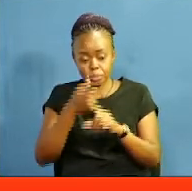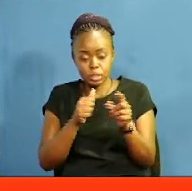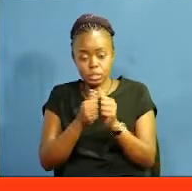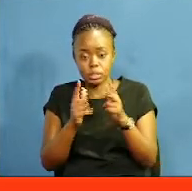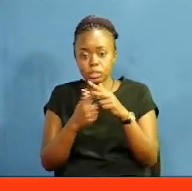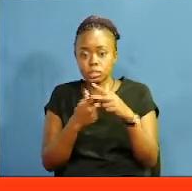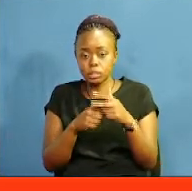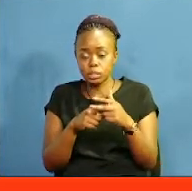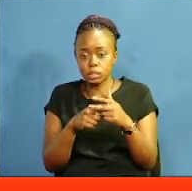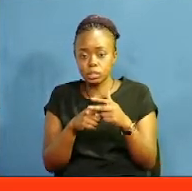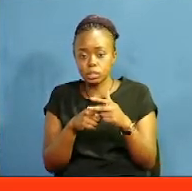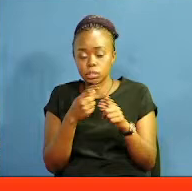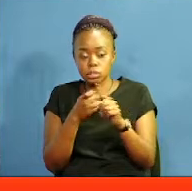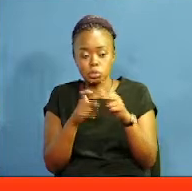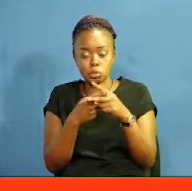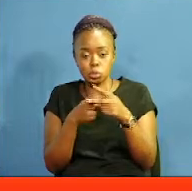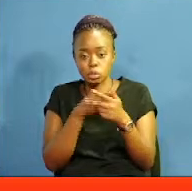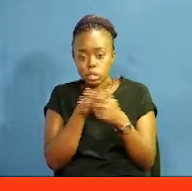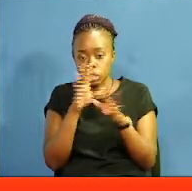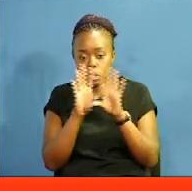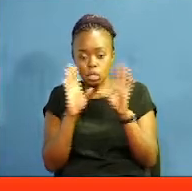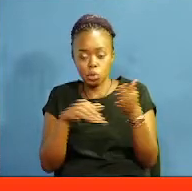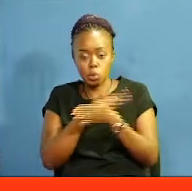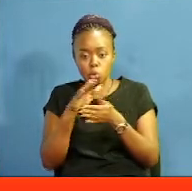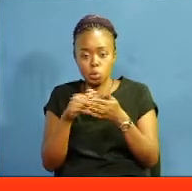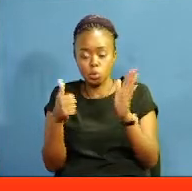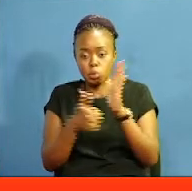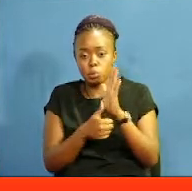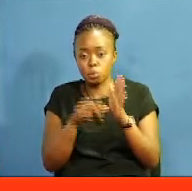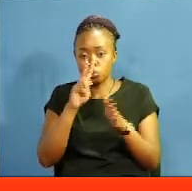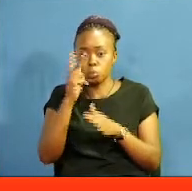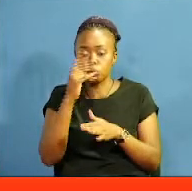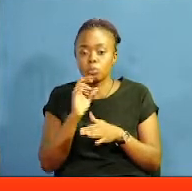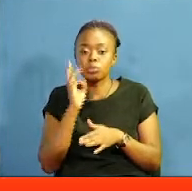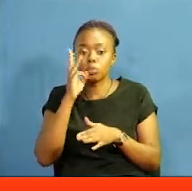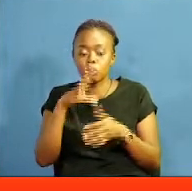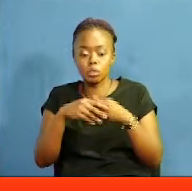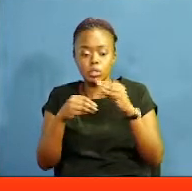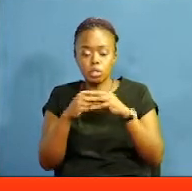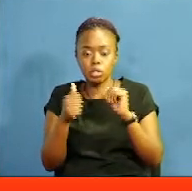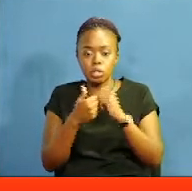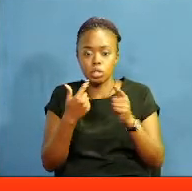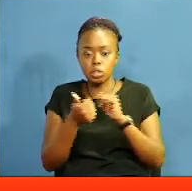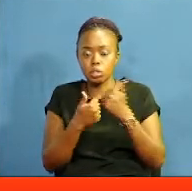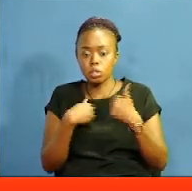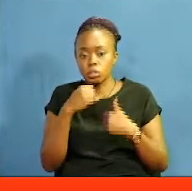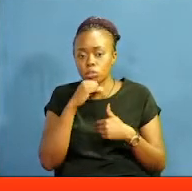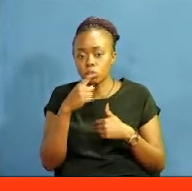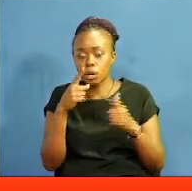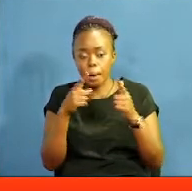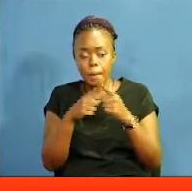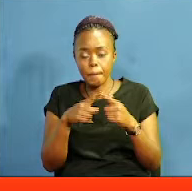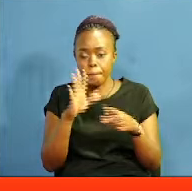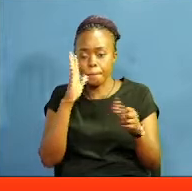from the onset of this whole issue, One Kenya Alliance was created specifically